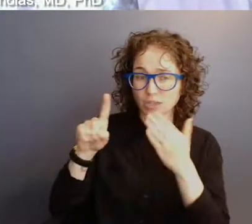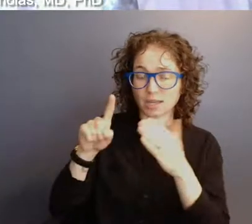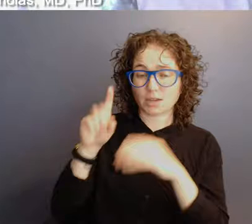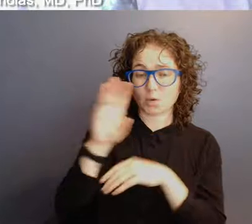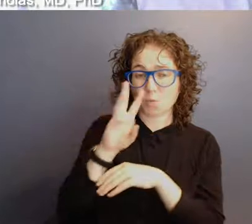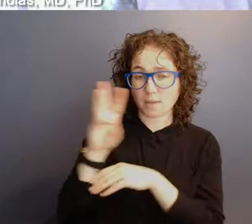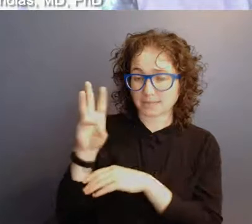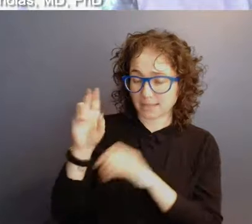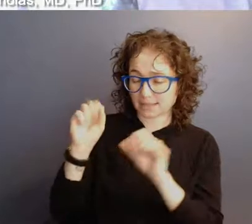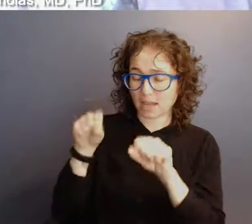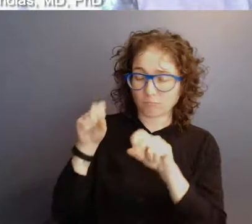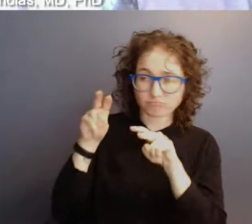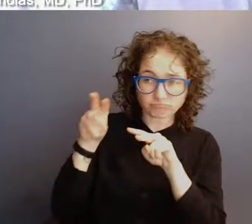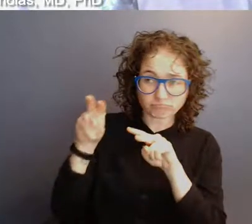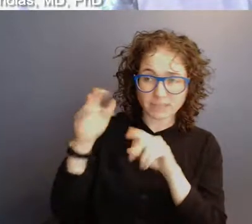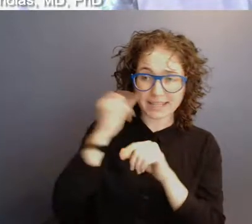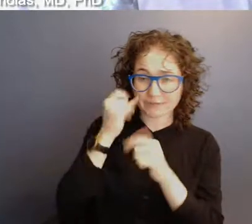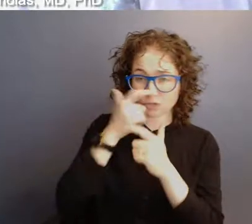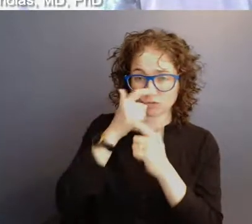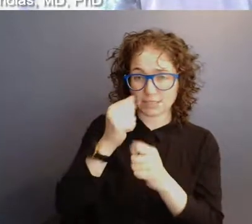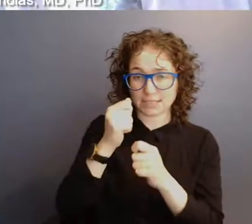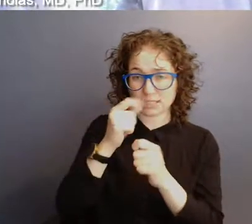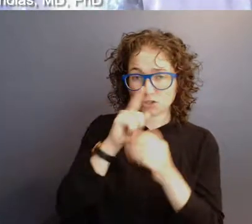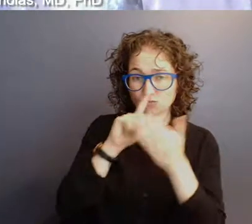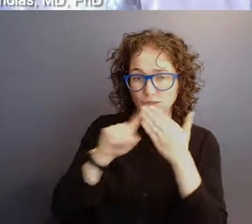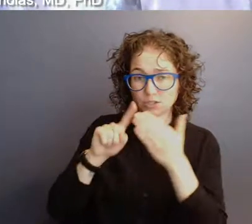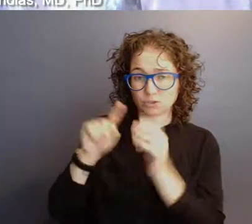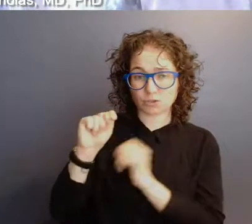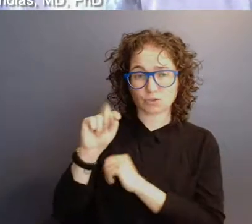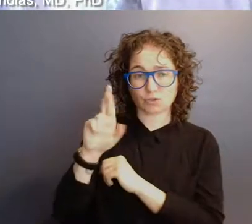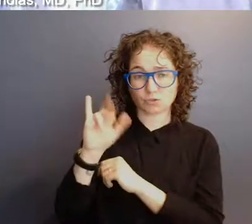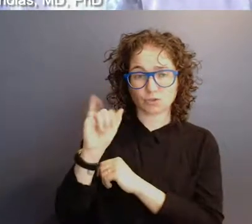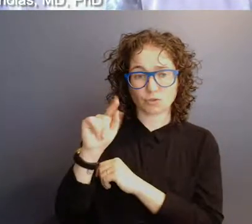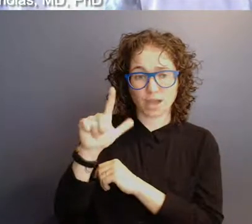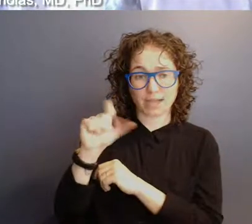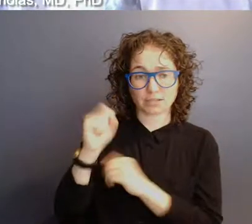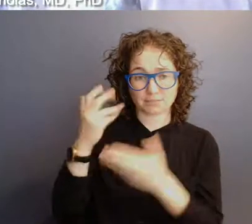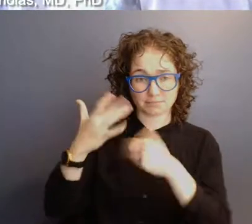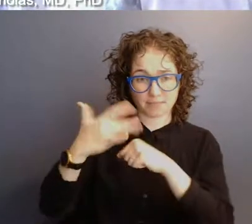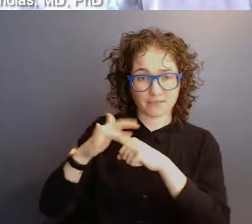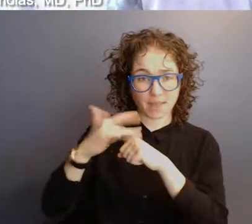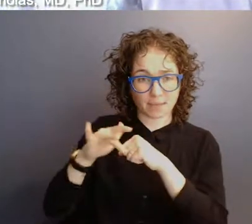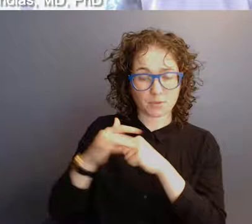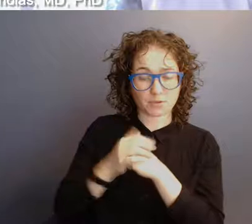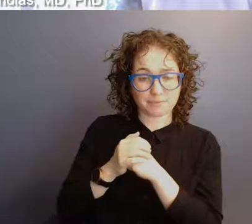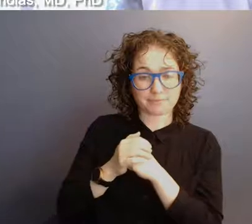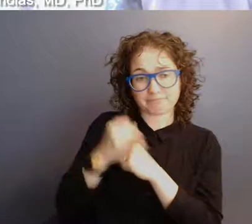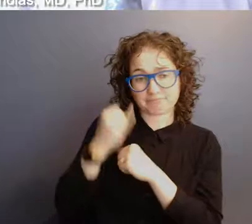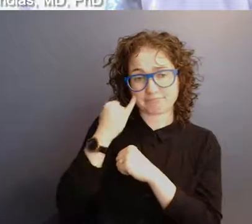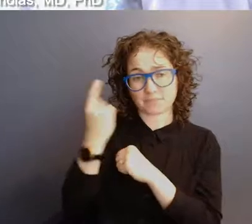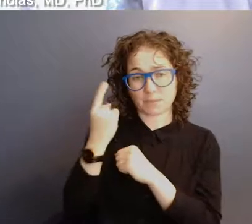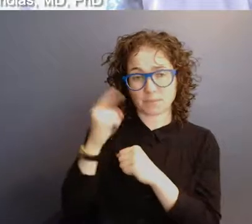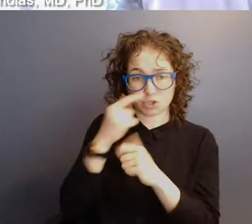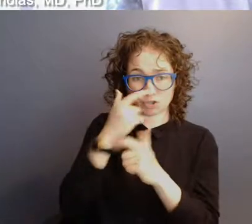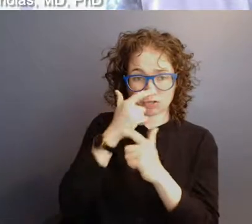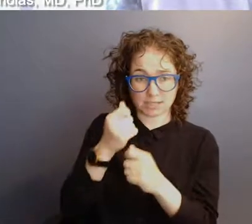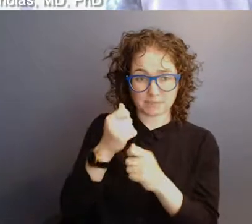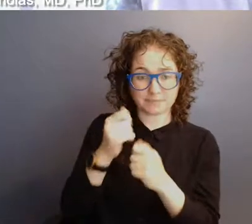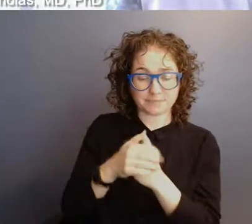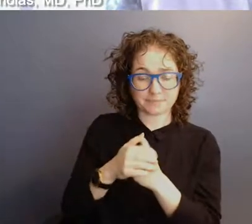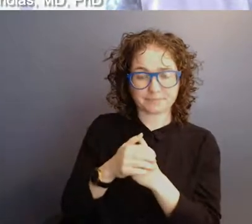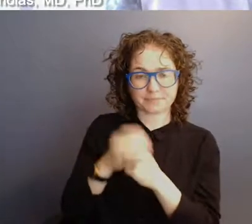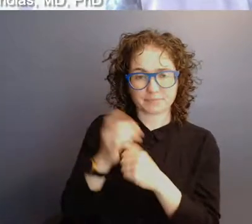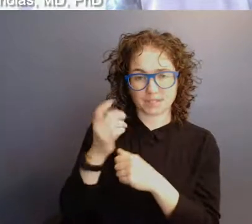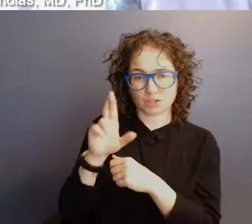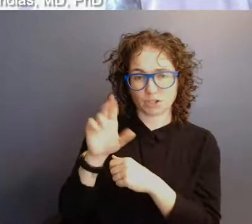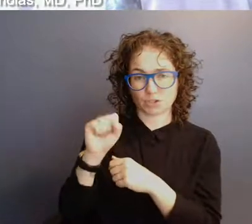thing, if you are interested in research trials, that those might be available if that's something that you're interested in. And Dr. Sholas, if you have